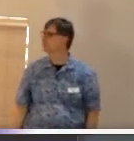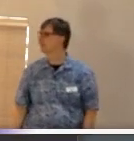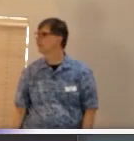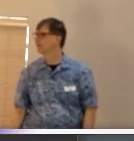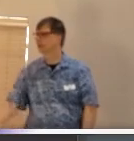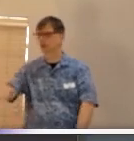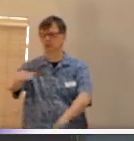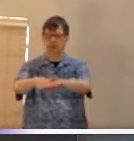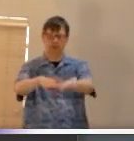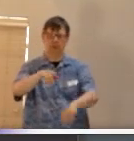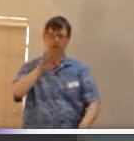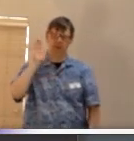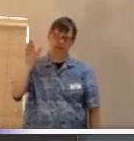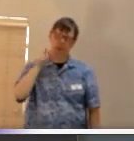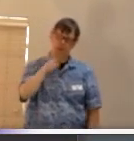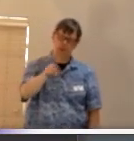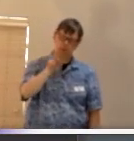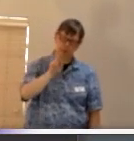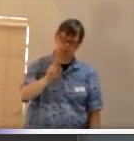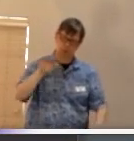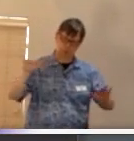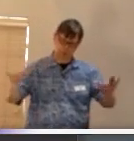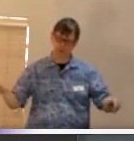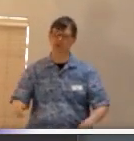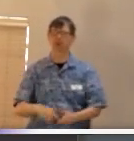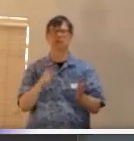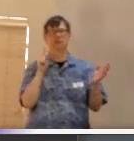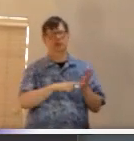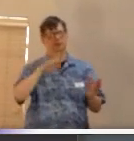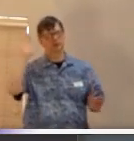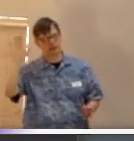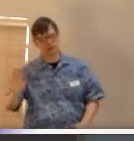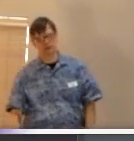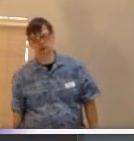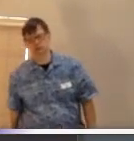support that you are worthy of that. And no one can give that to you.